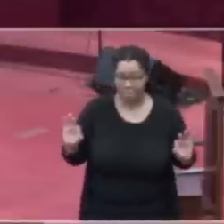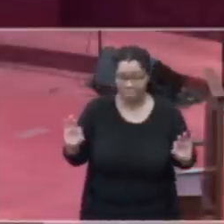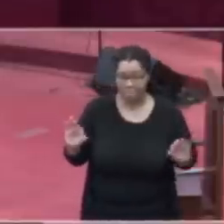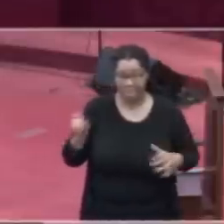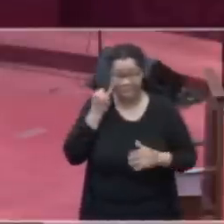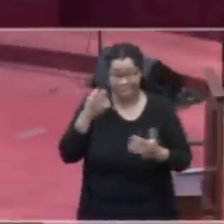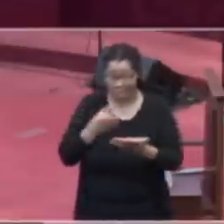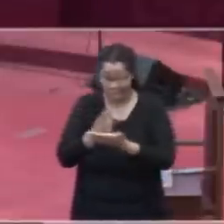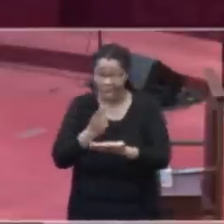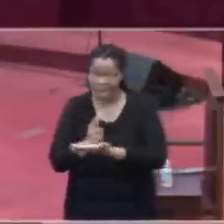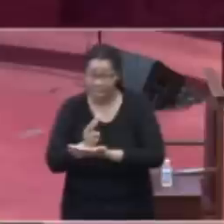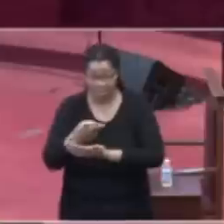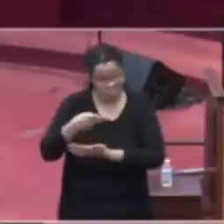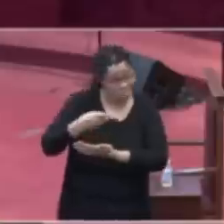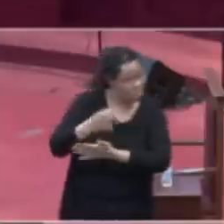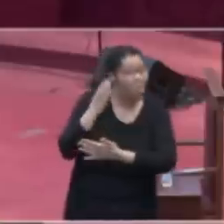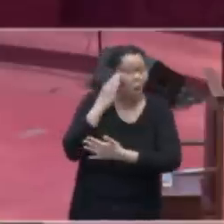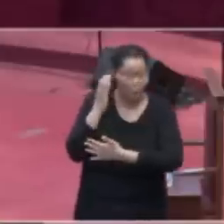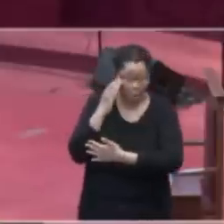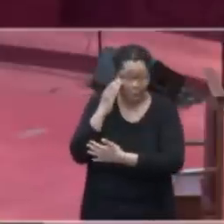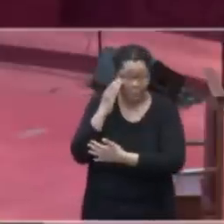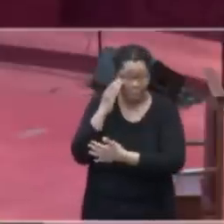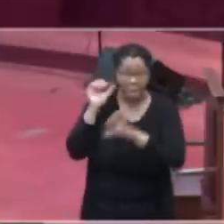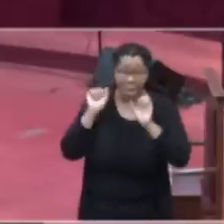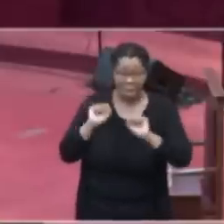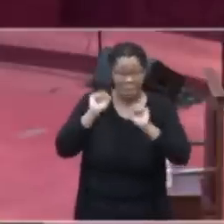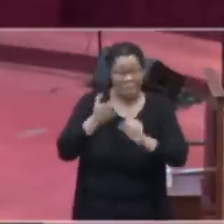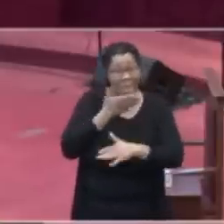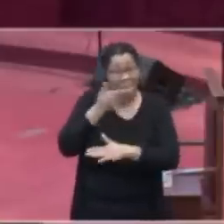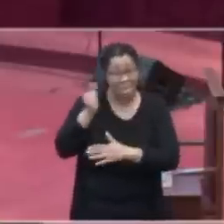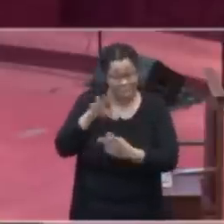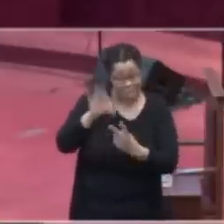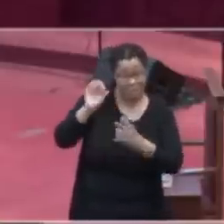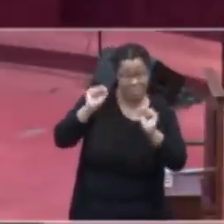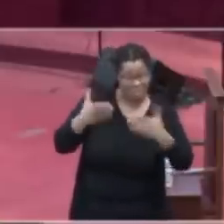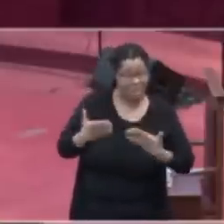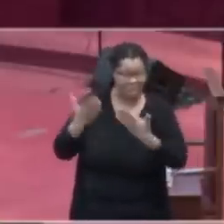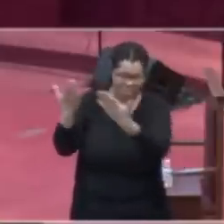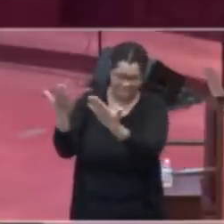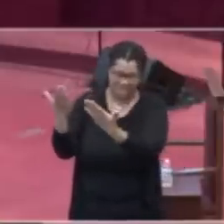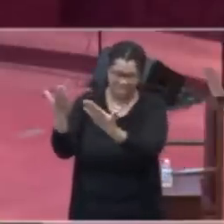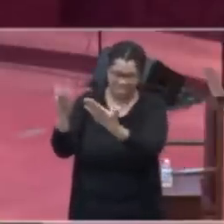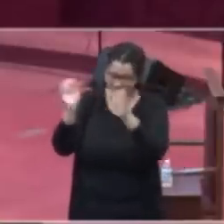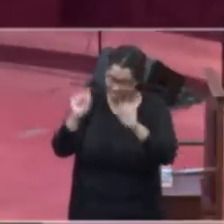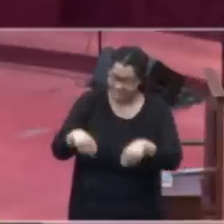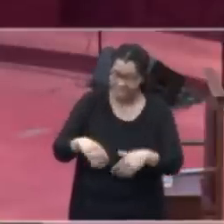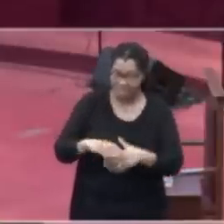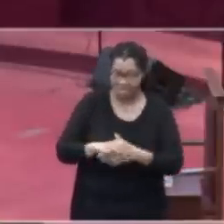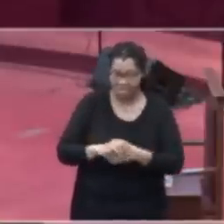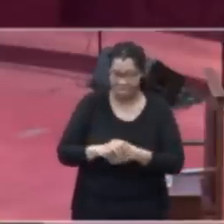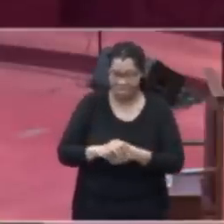honest, you and I know we could offer God a lot better